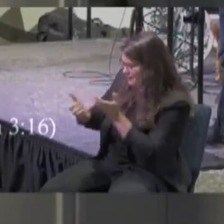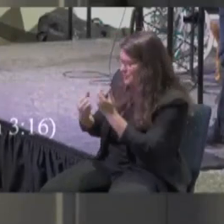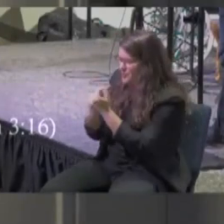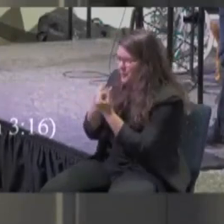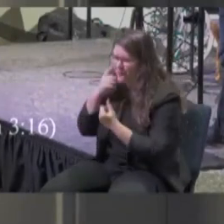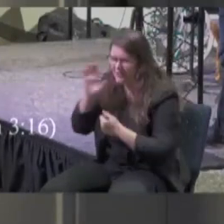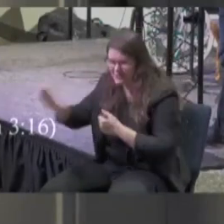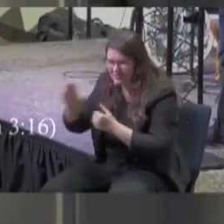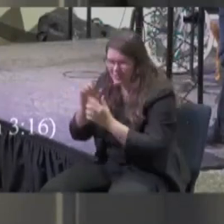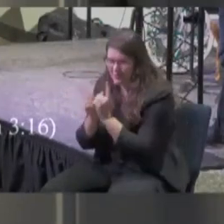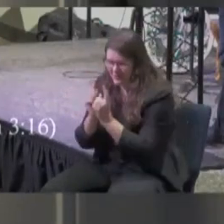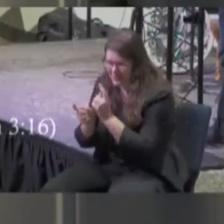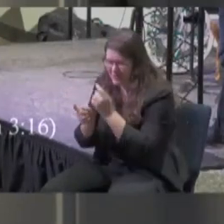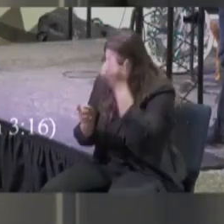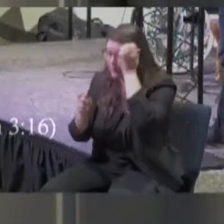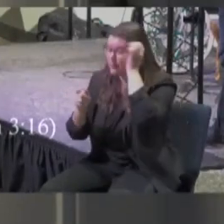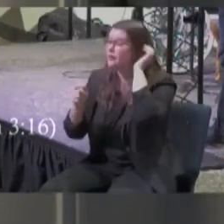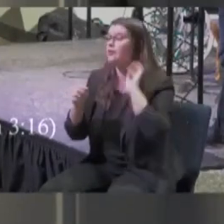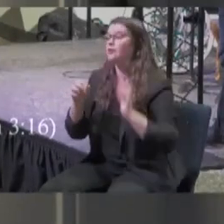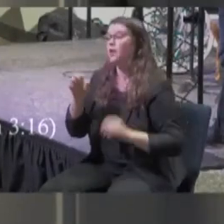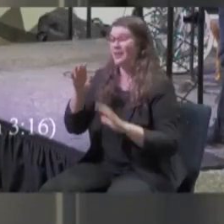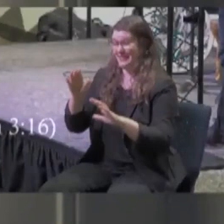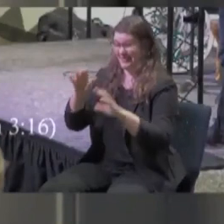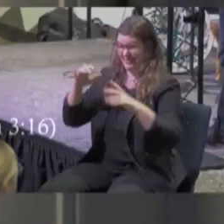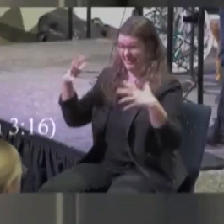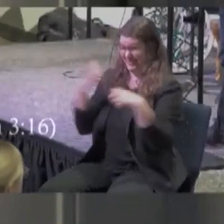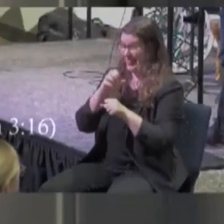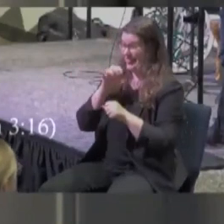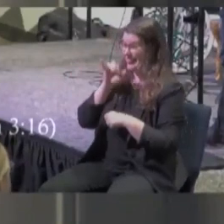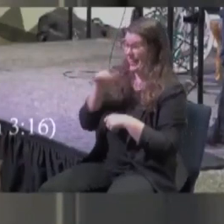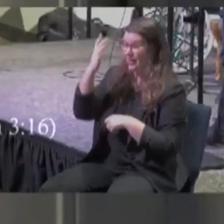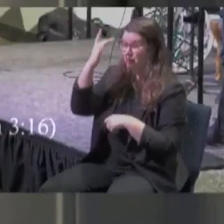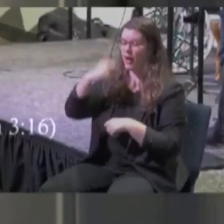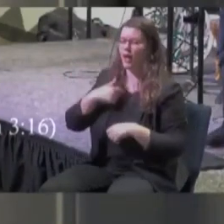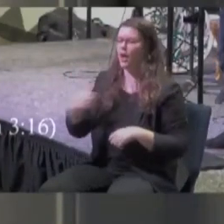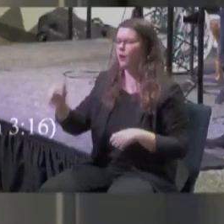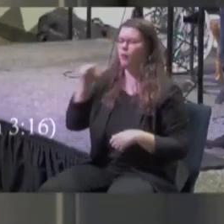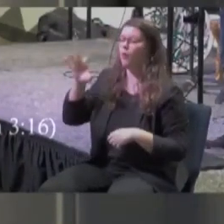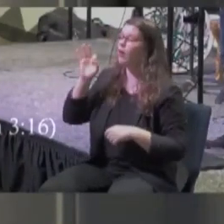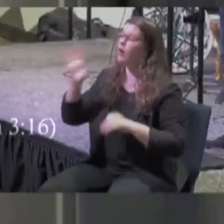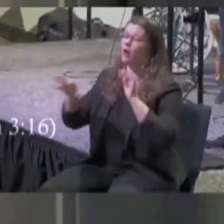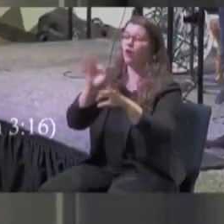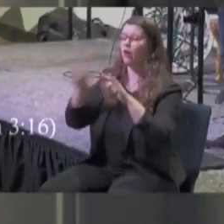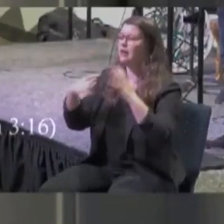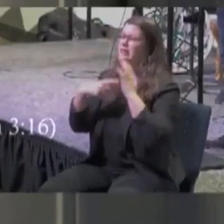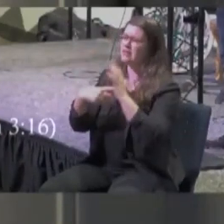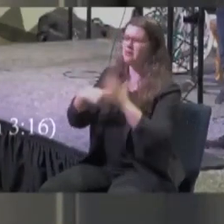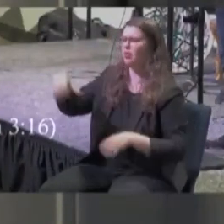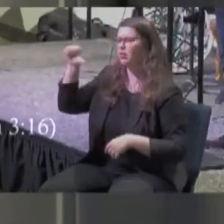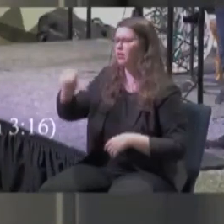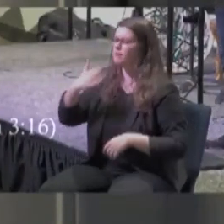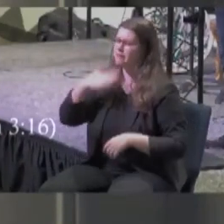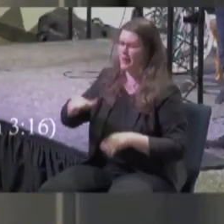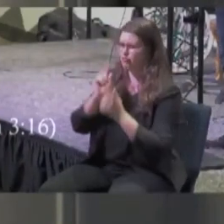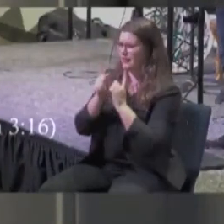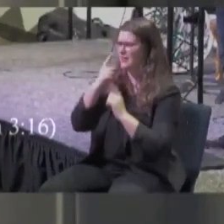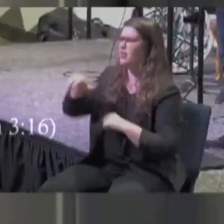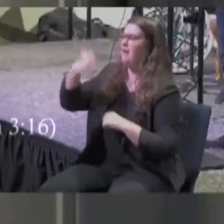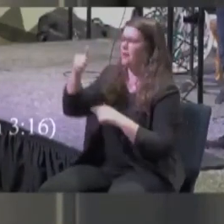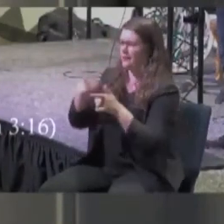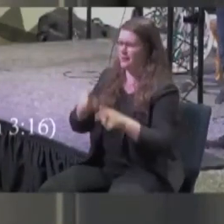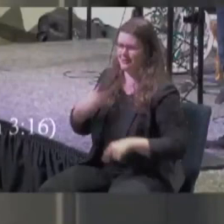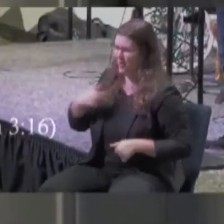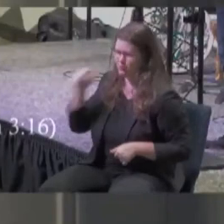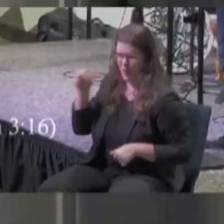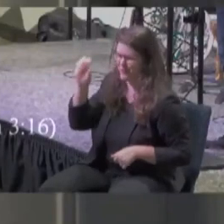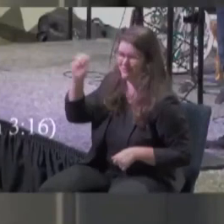This is why I'm not going to, as some people requested, discuss examples of bad translations in other people's languages. Who am